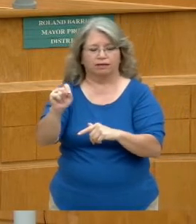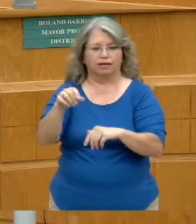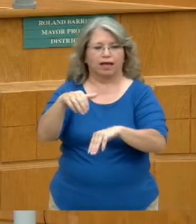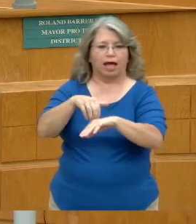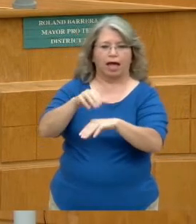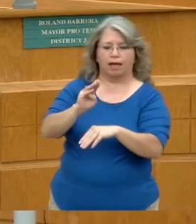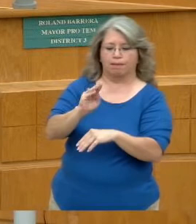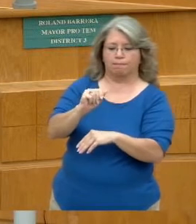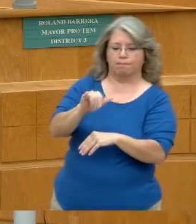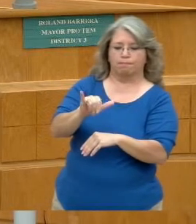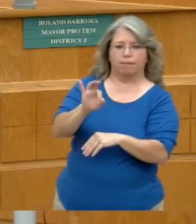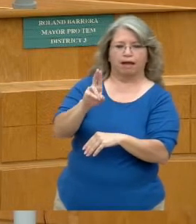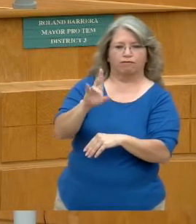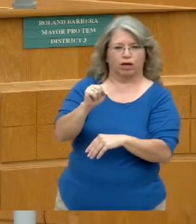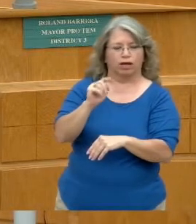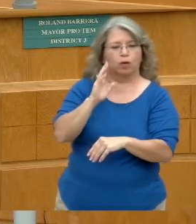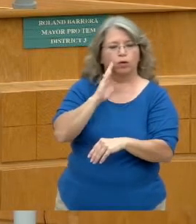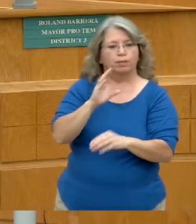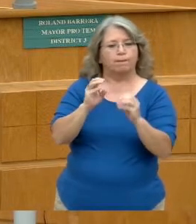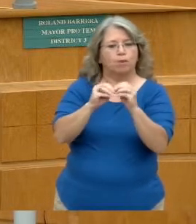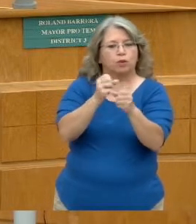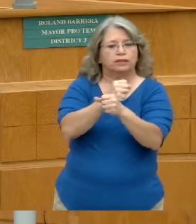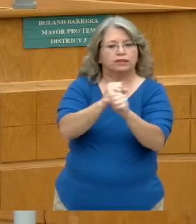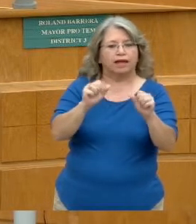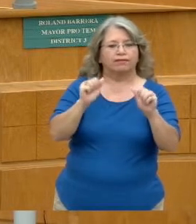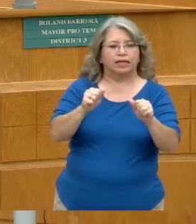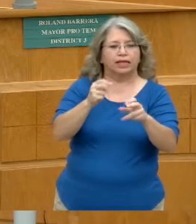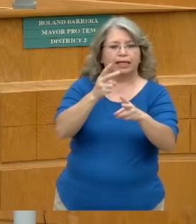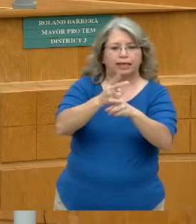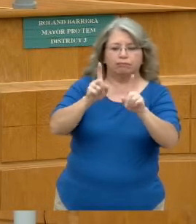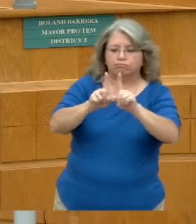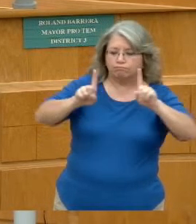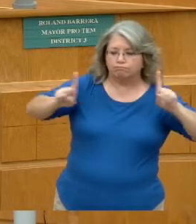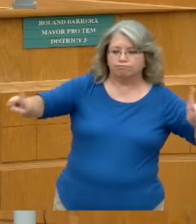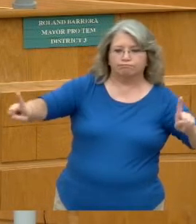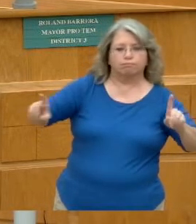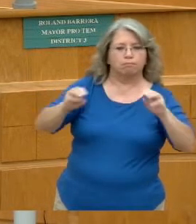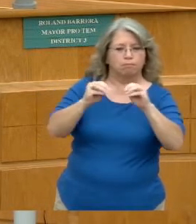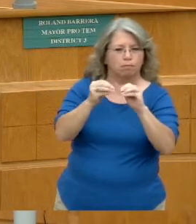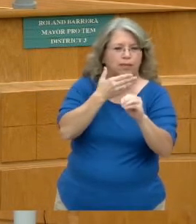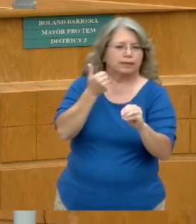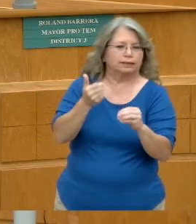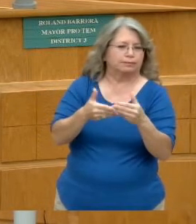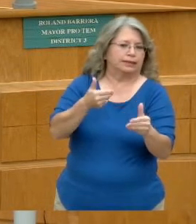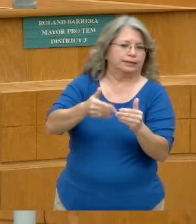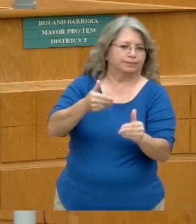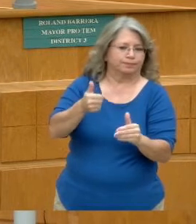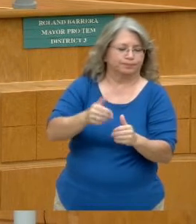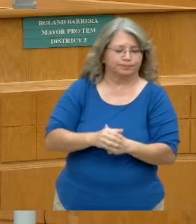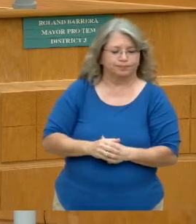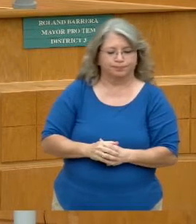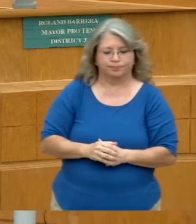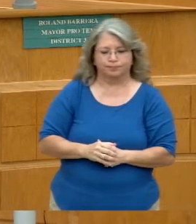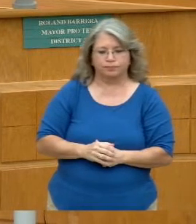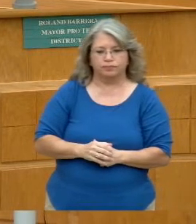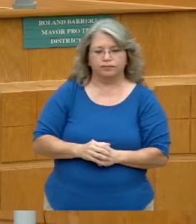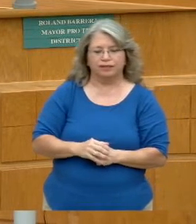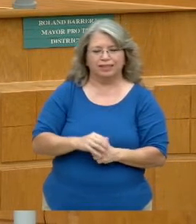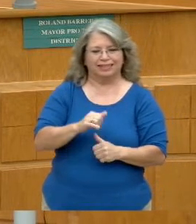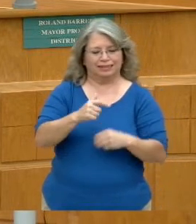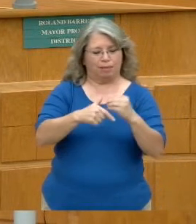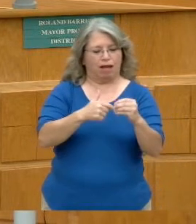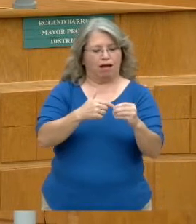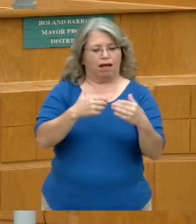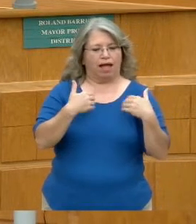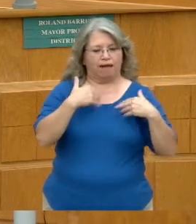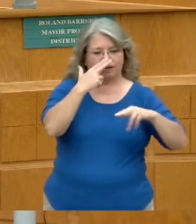be safe because of social distancing, even though we're encouraging people to come out. And it is about having fun, but also